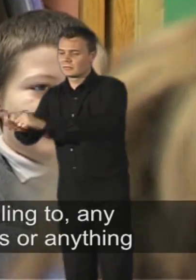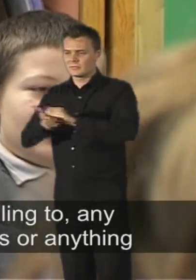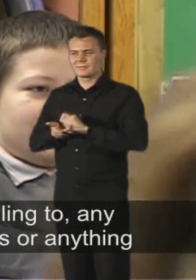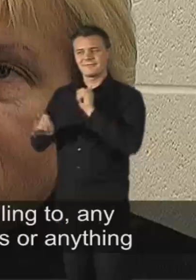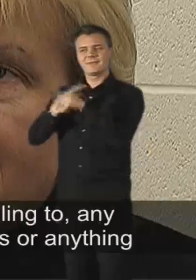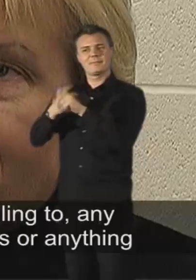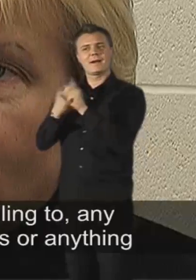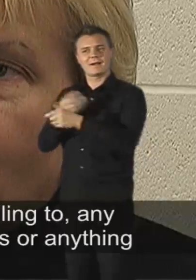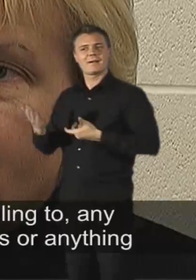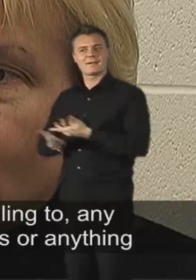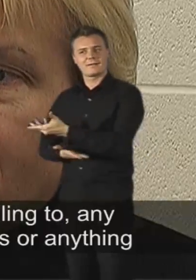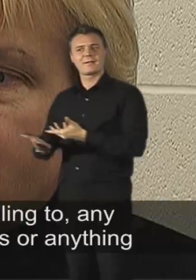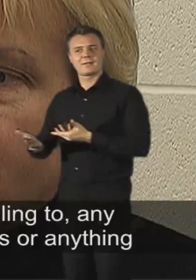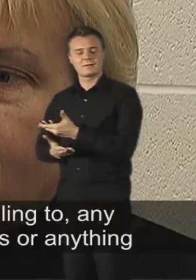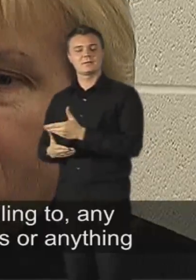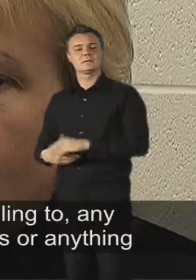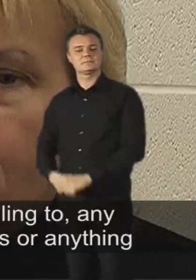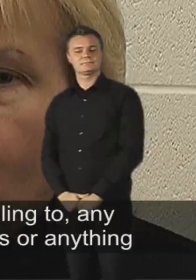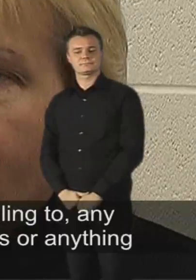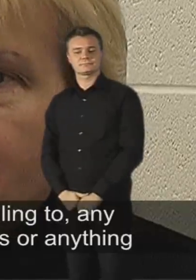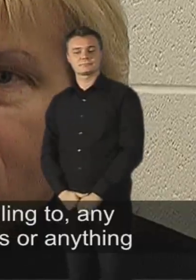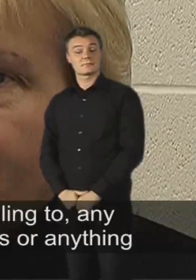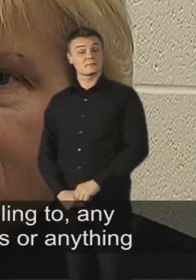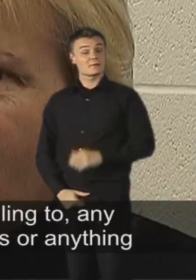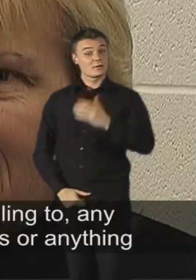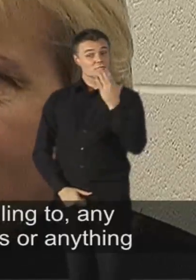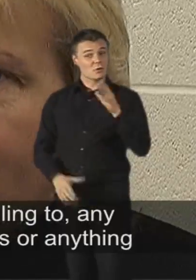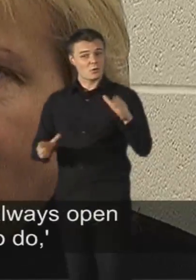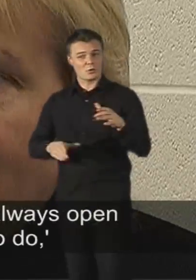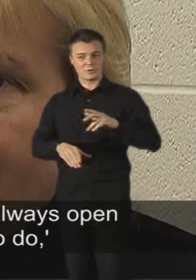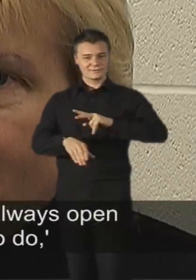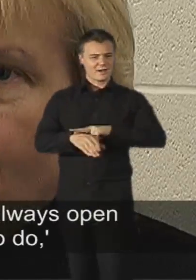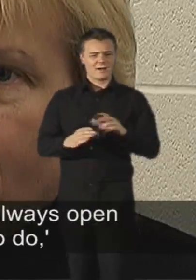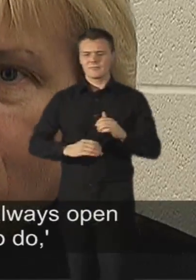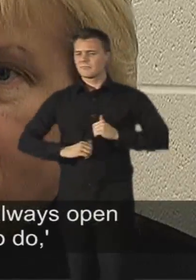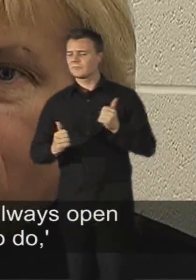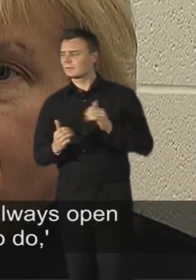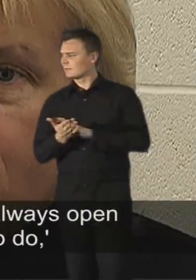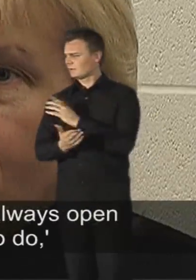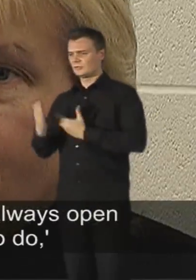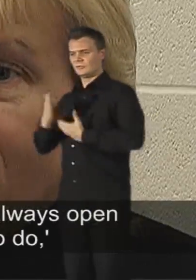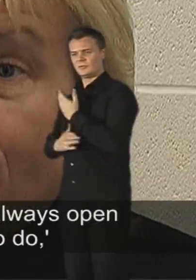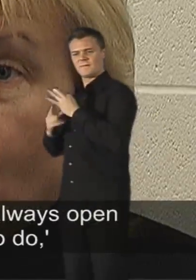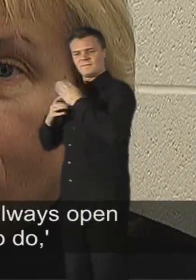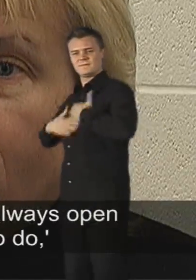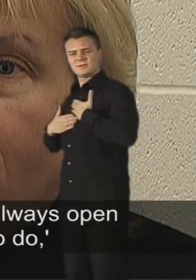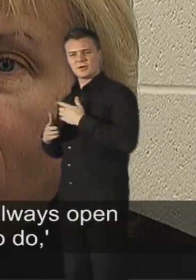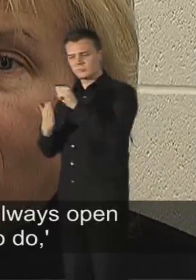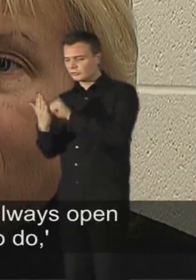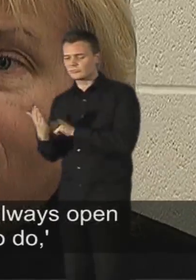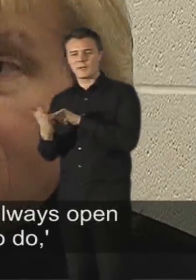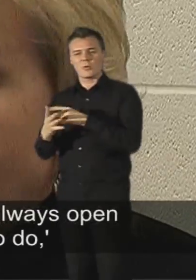The school, the staff are always willing to, any new programmes that the physio has or anything that we want to introduce, they're always very